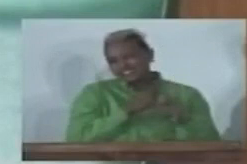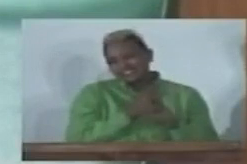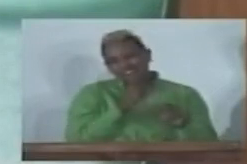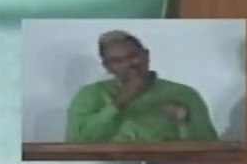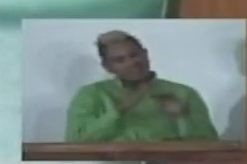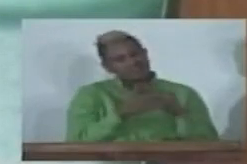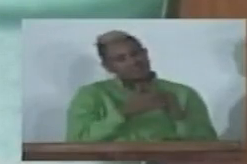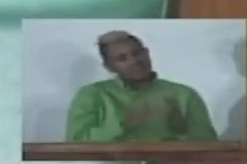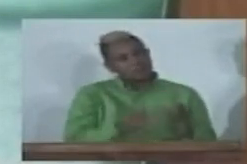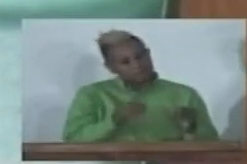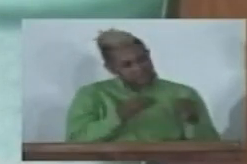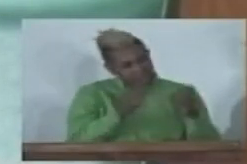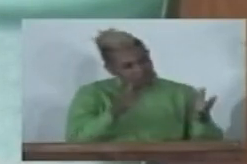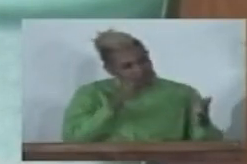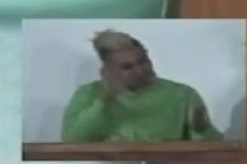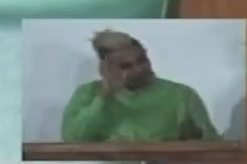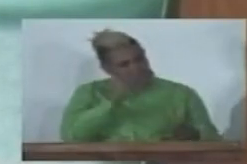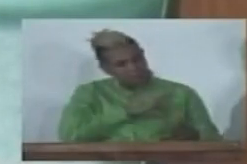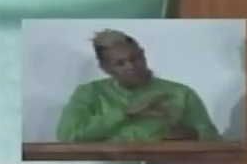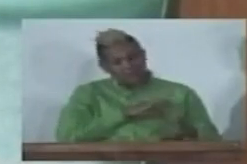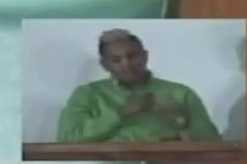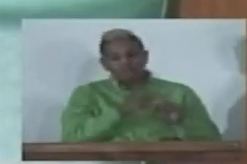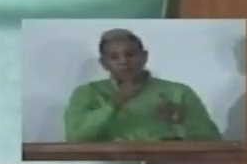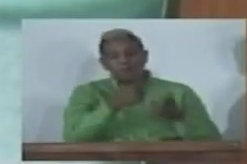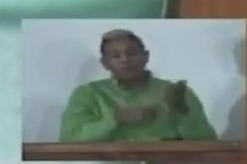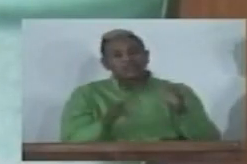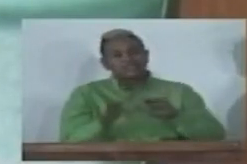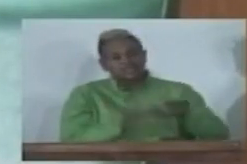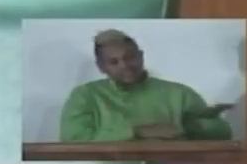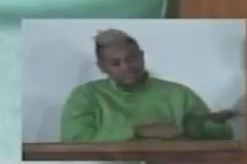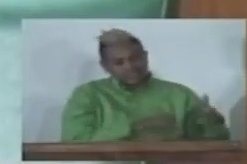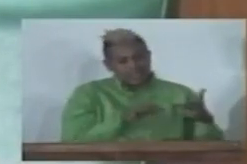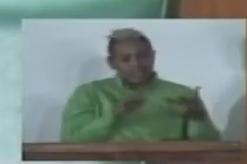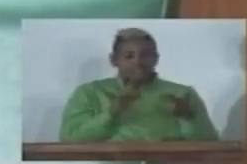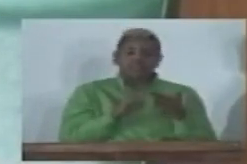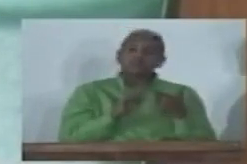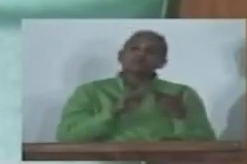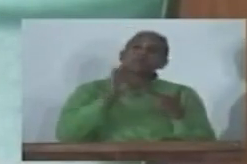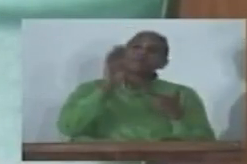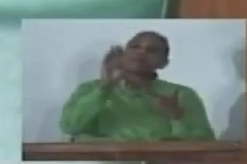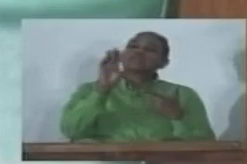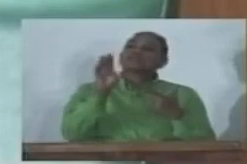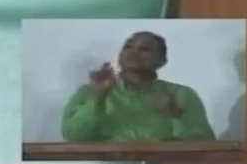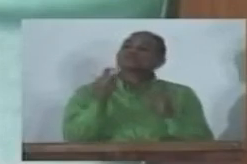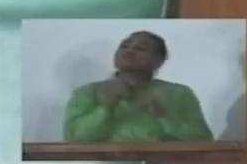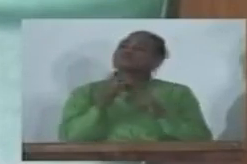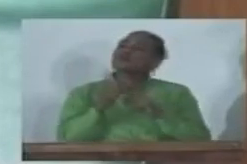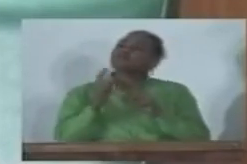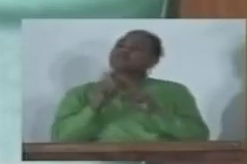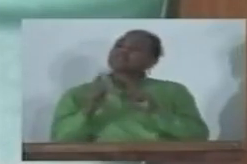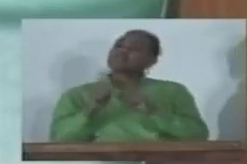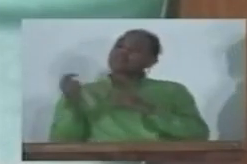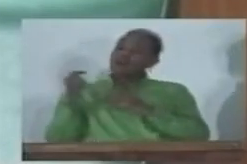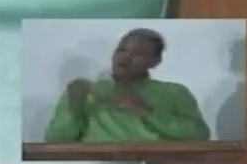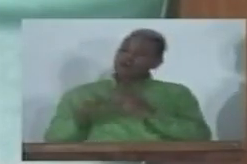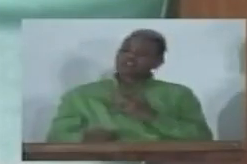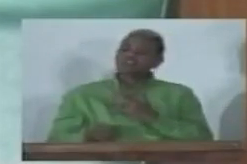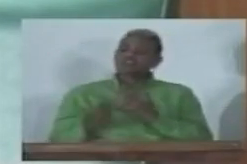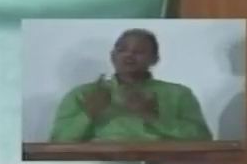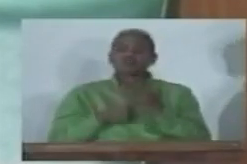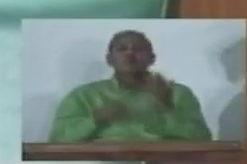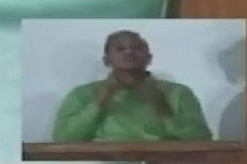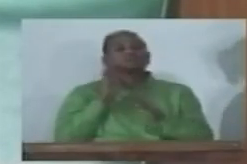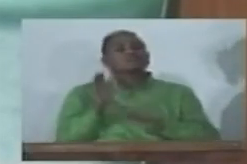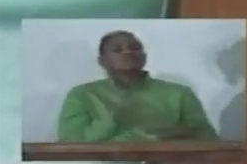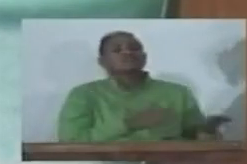suppliers who are to benefit from the set-aside, B, the terms and conditions of the set-aside and the manner of